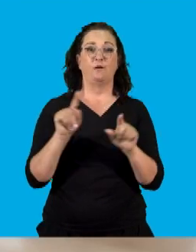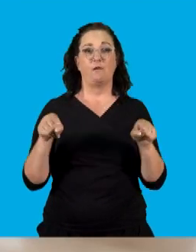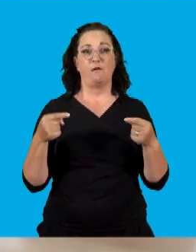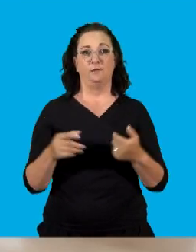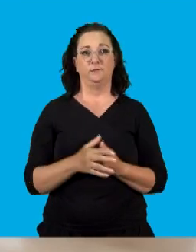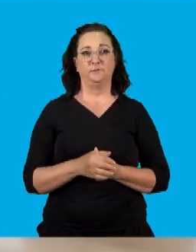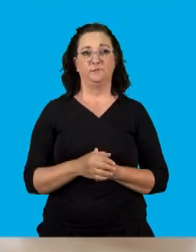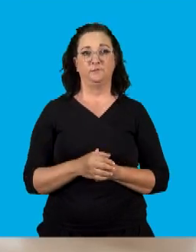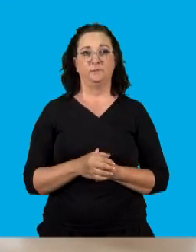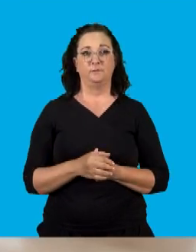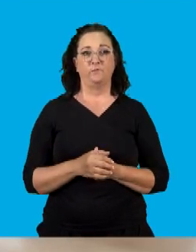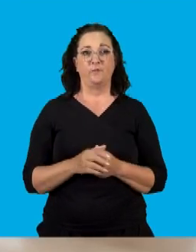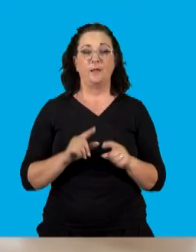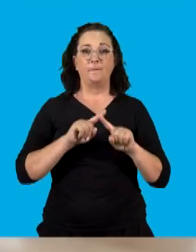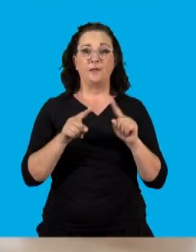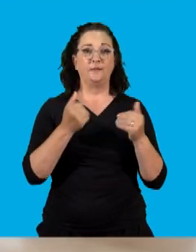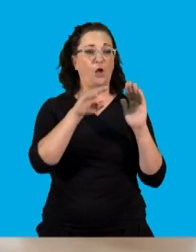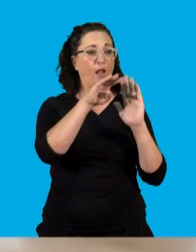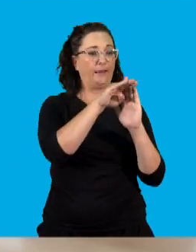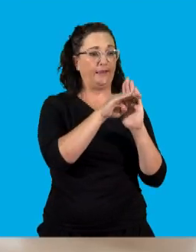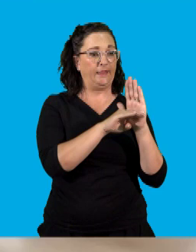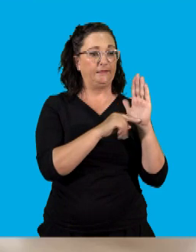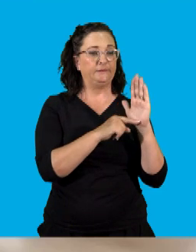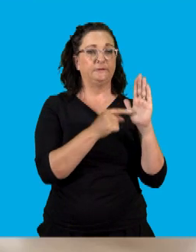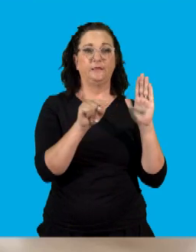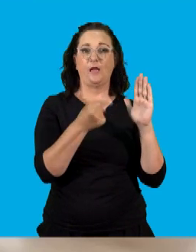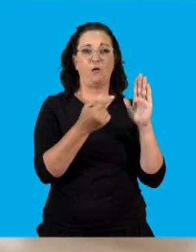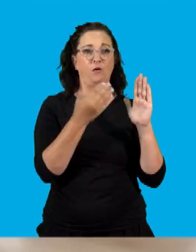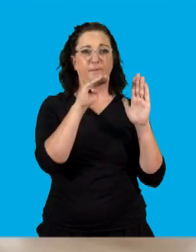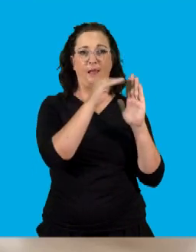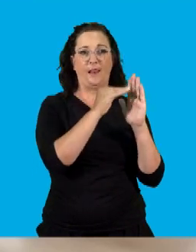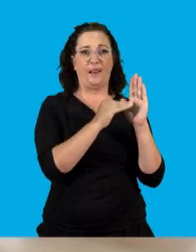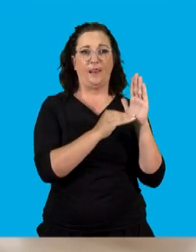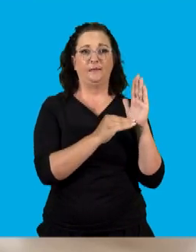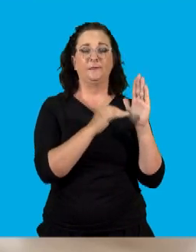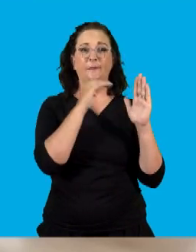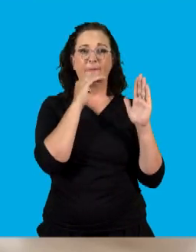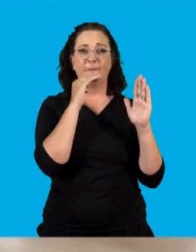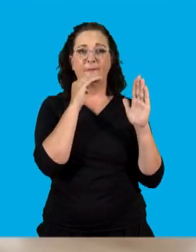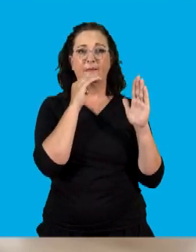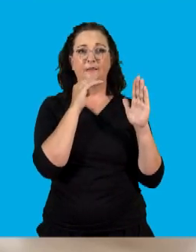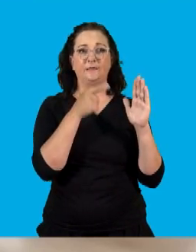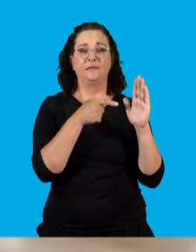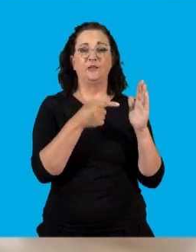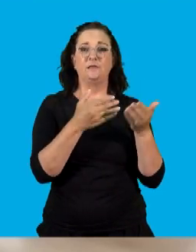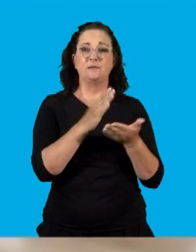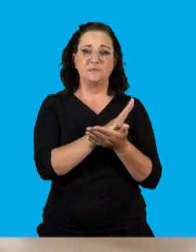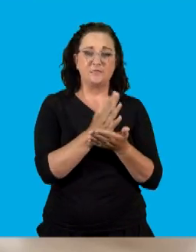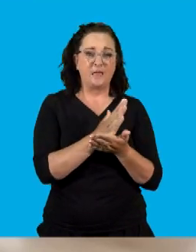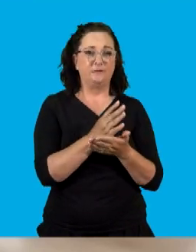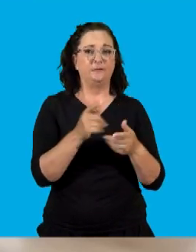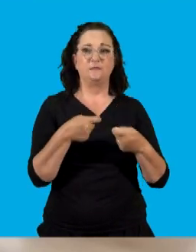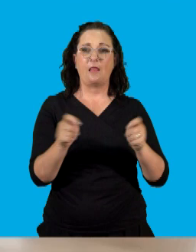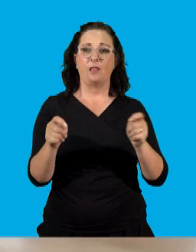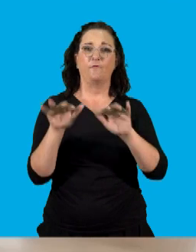know, learners, that if a company is not listed on the stock exchange, it simply means that that particular company cannot sell